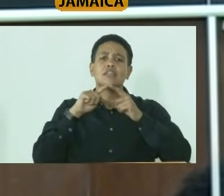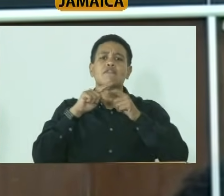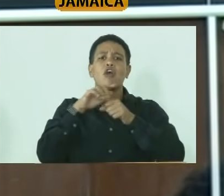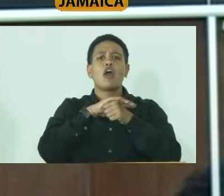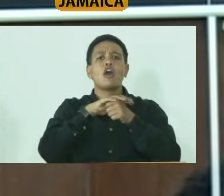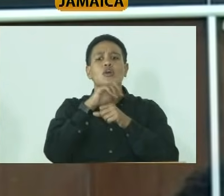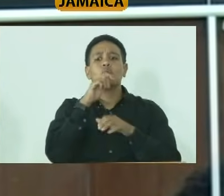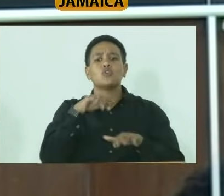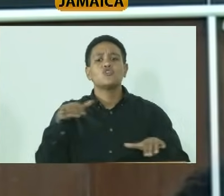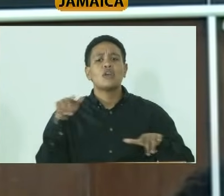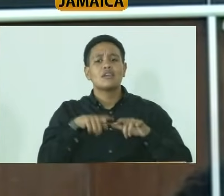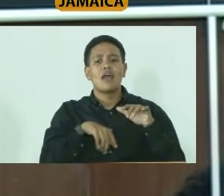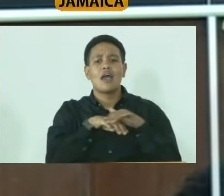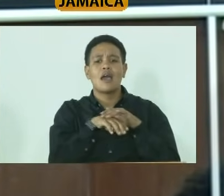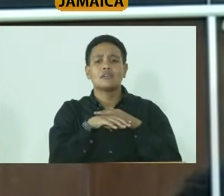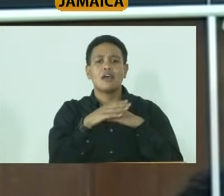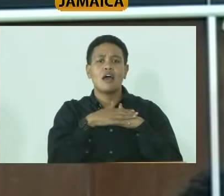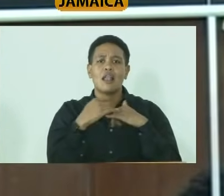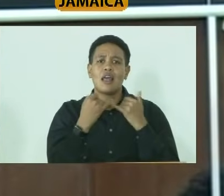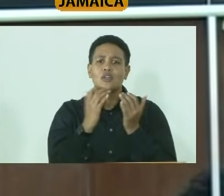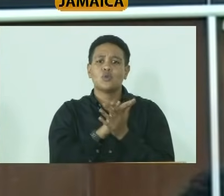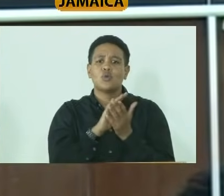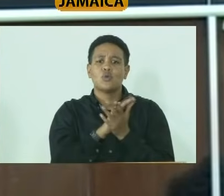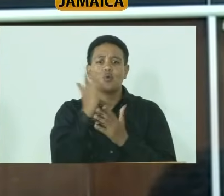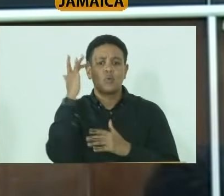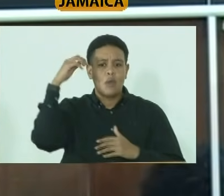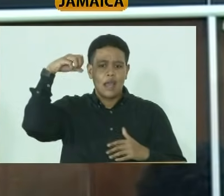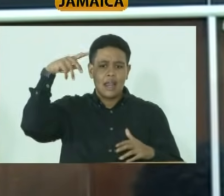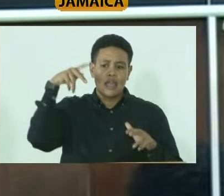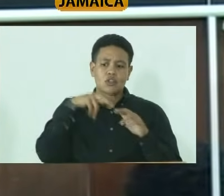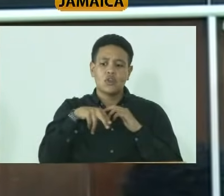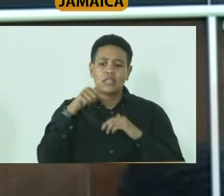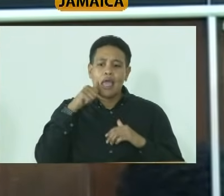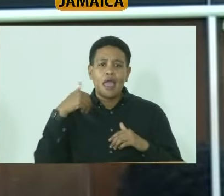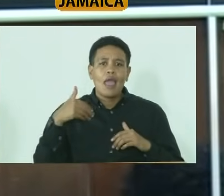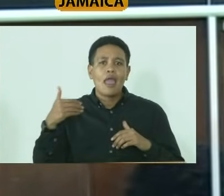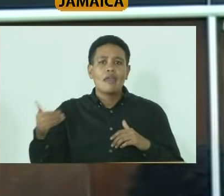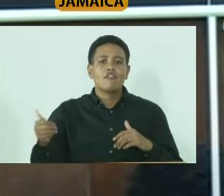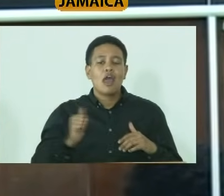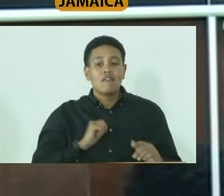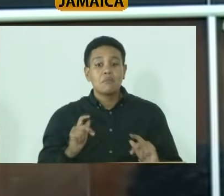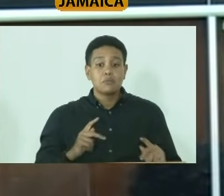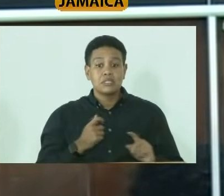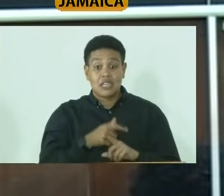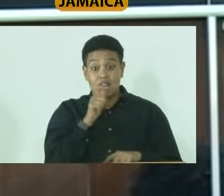children can't access online school because the light turns off every day. I